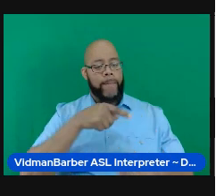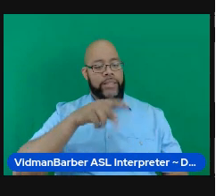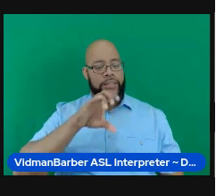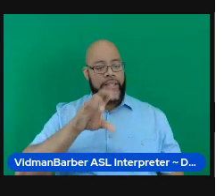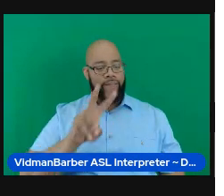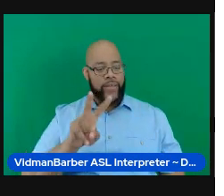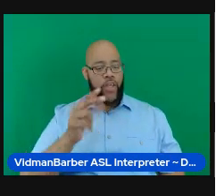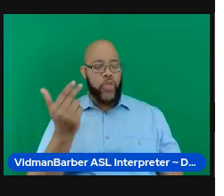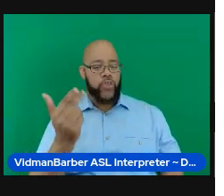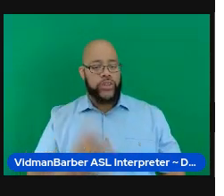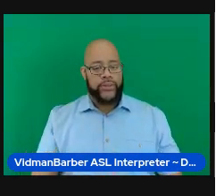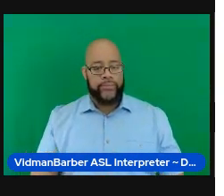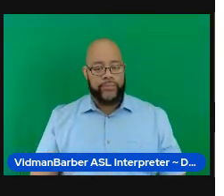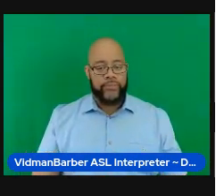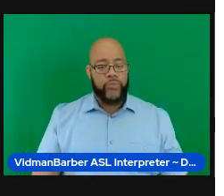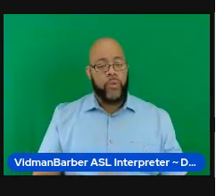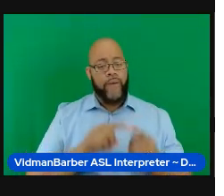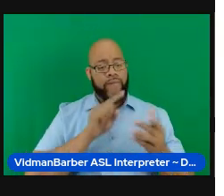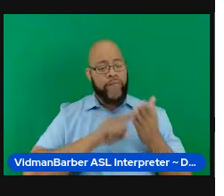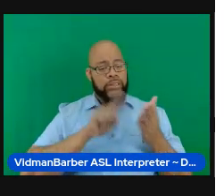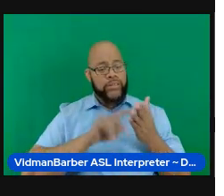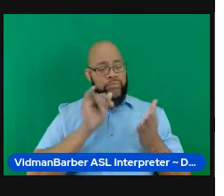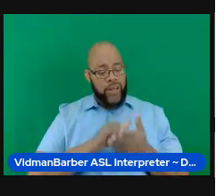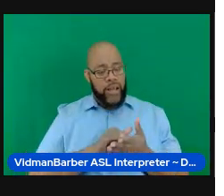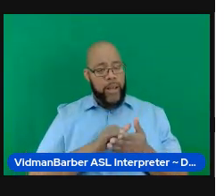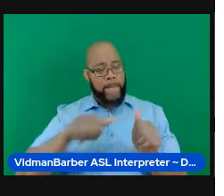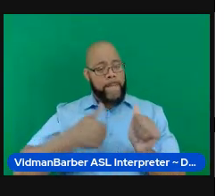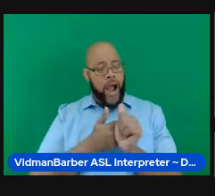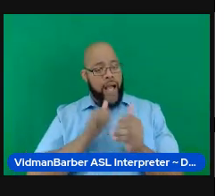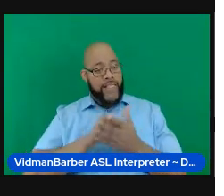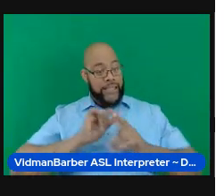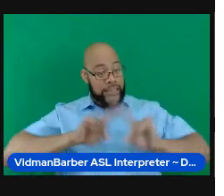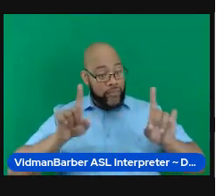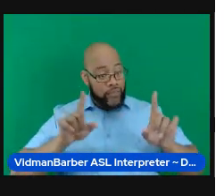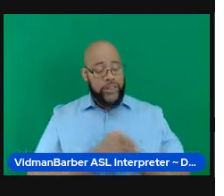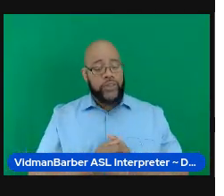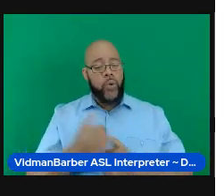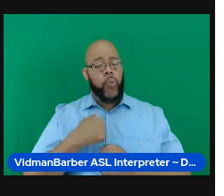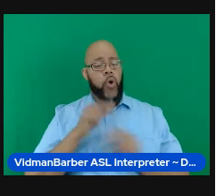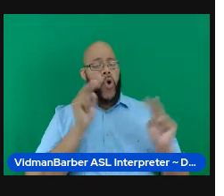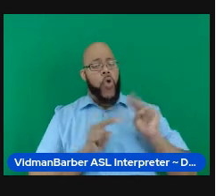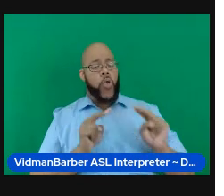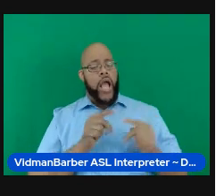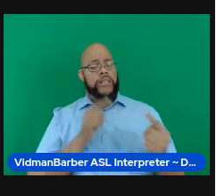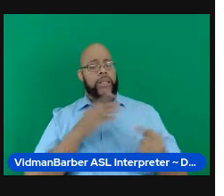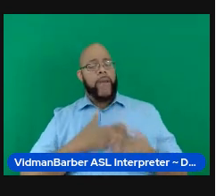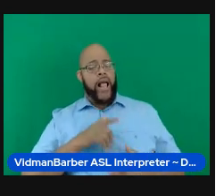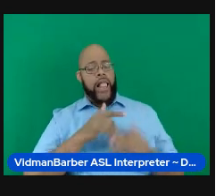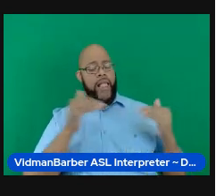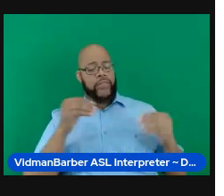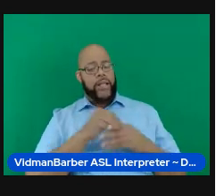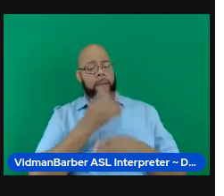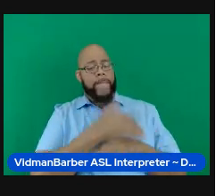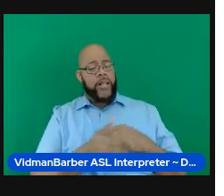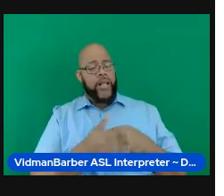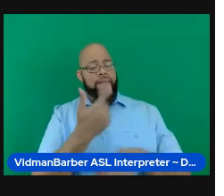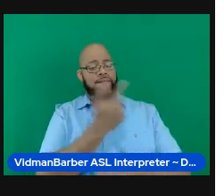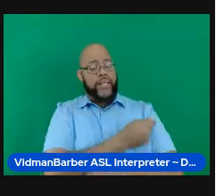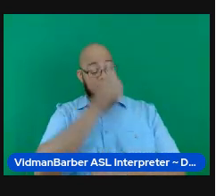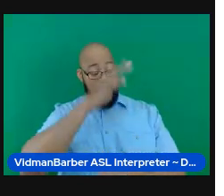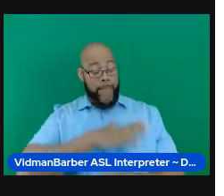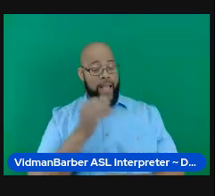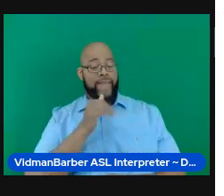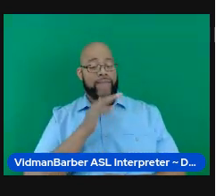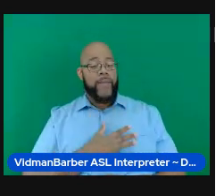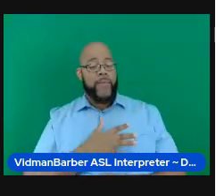PCV13. To investigate the mechanisms behind these differences, we looked at antibody levels in the blood of vaccinated male and